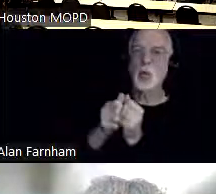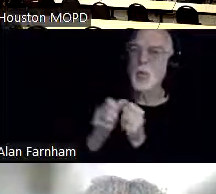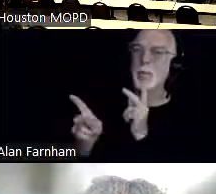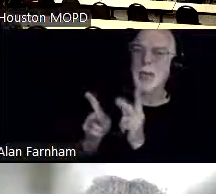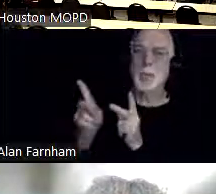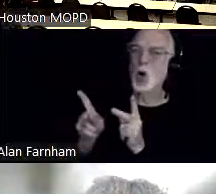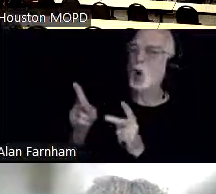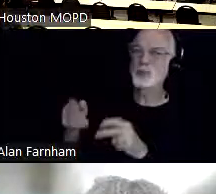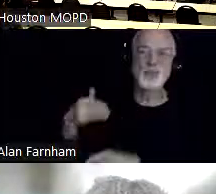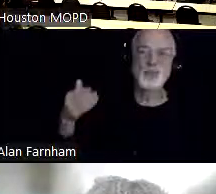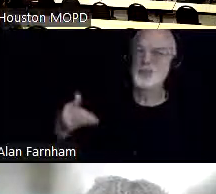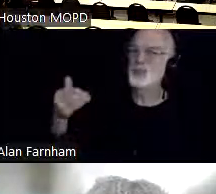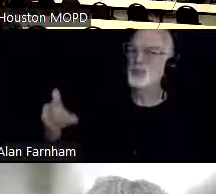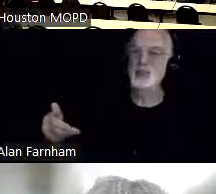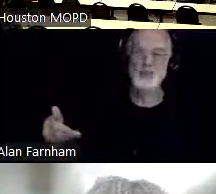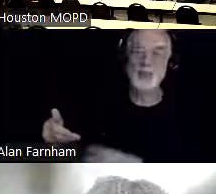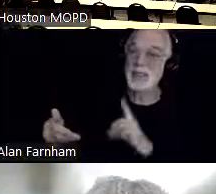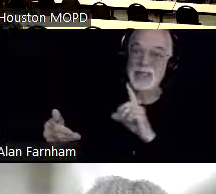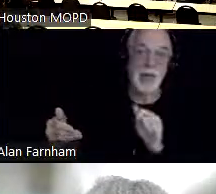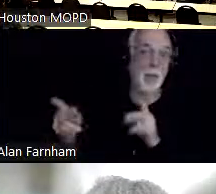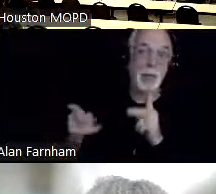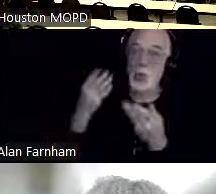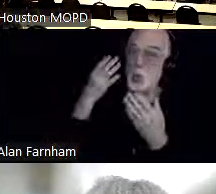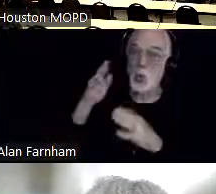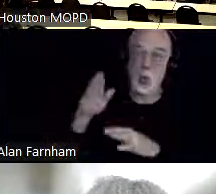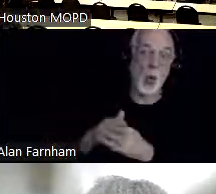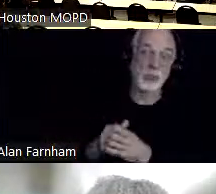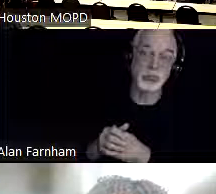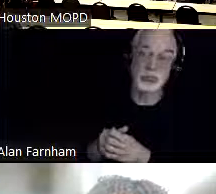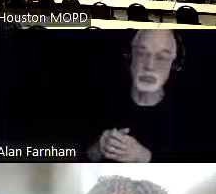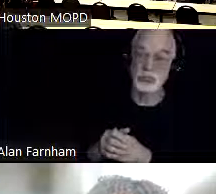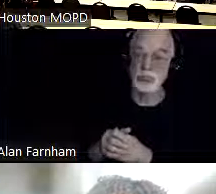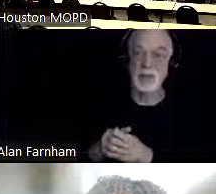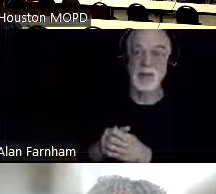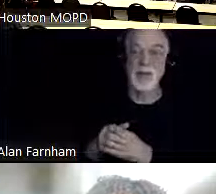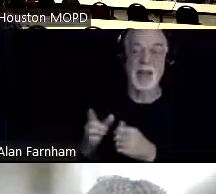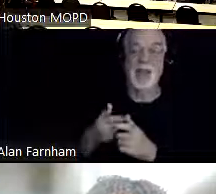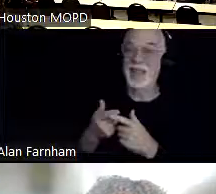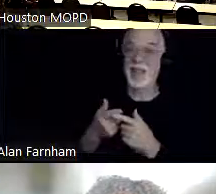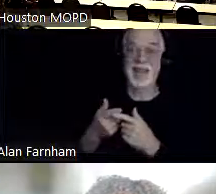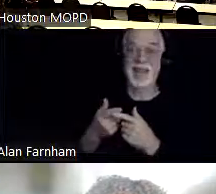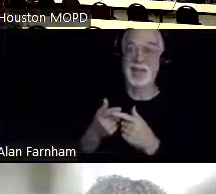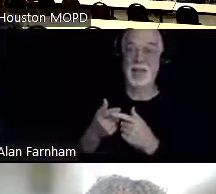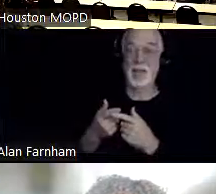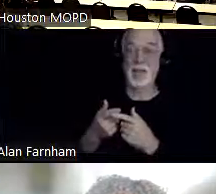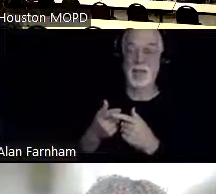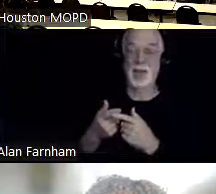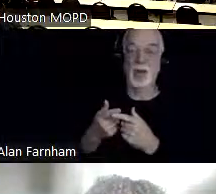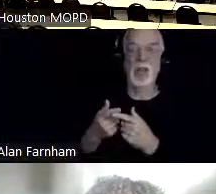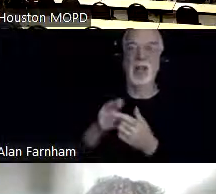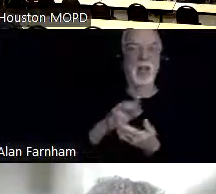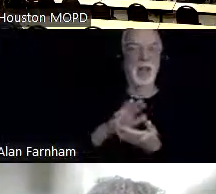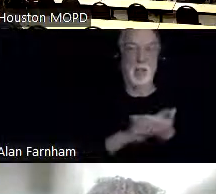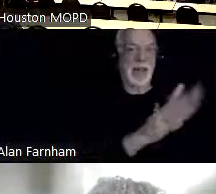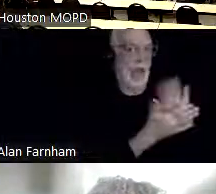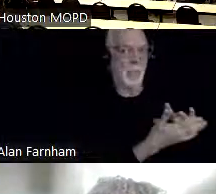with disabilities, we are basically invisible to them. How do we